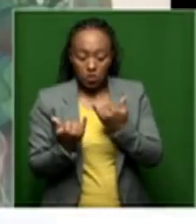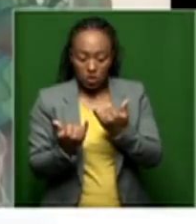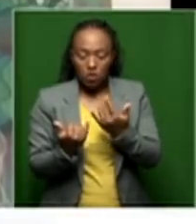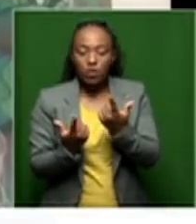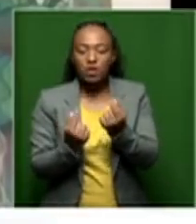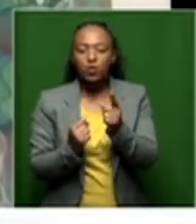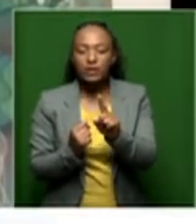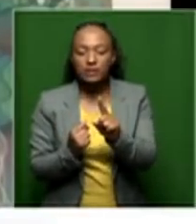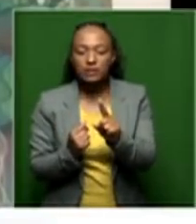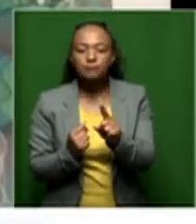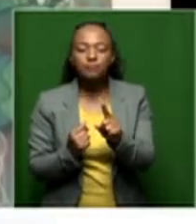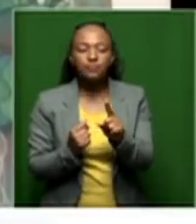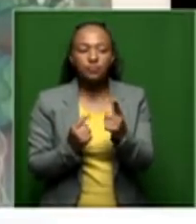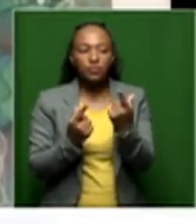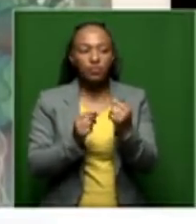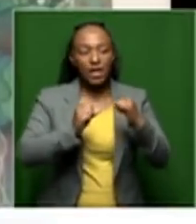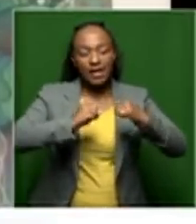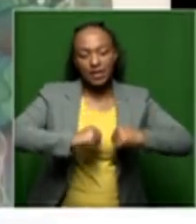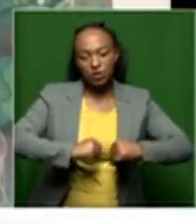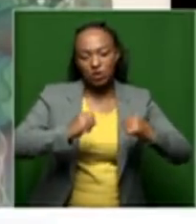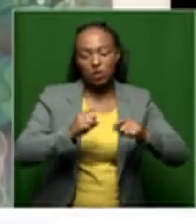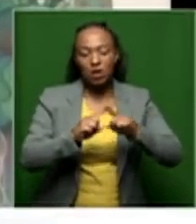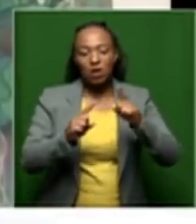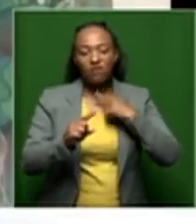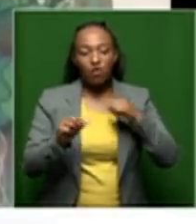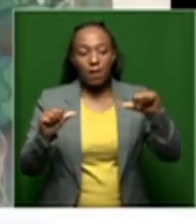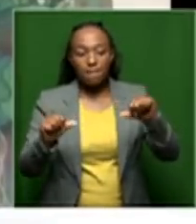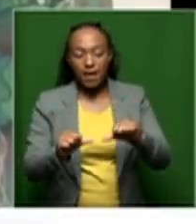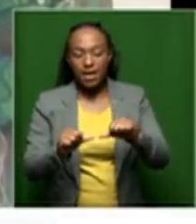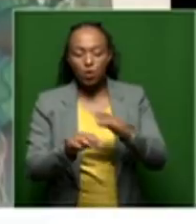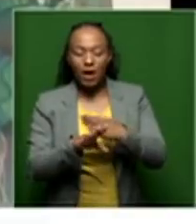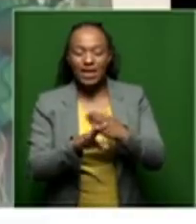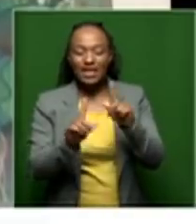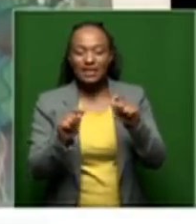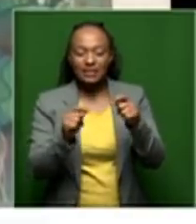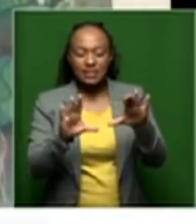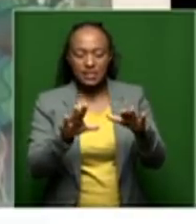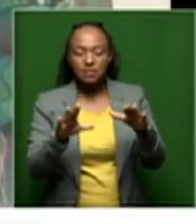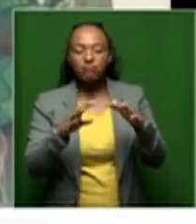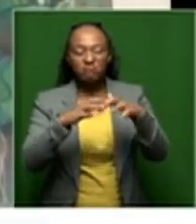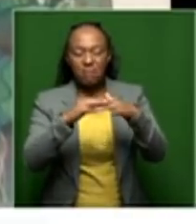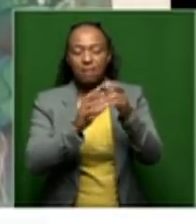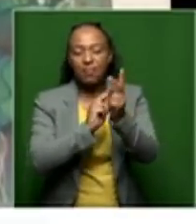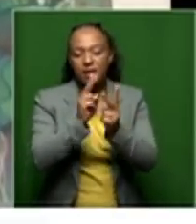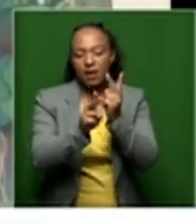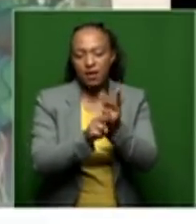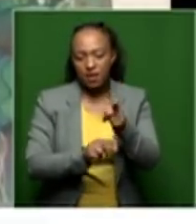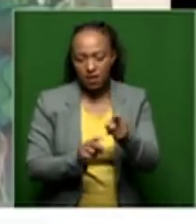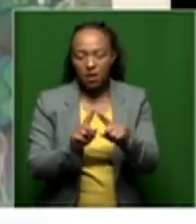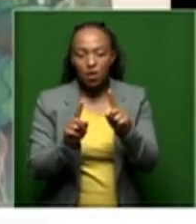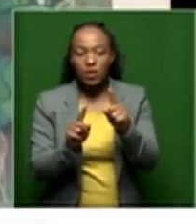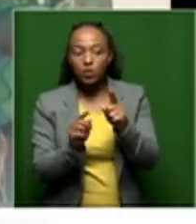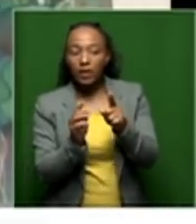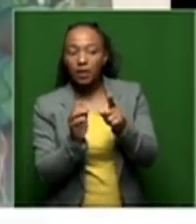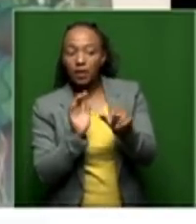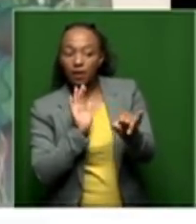with a resolution about resuscitating the anti-corruption task team in the committee, it will, of course, trigger